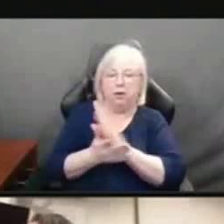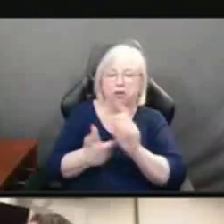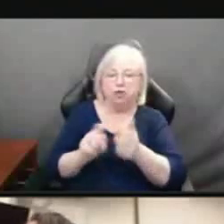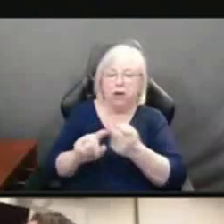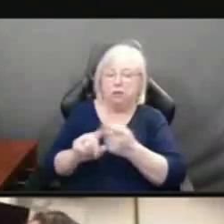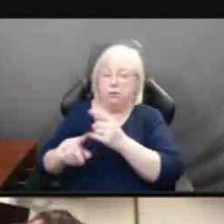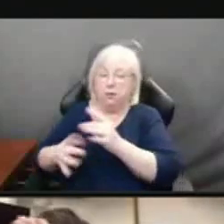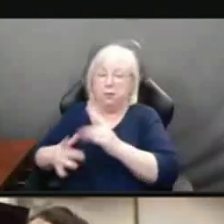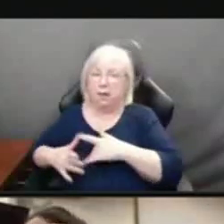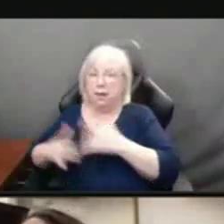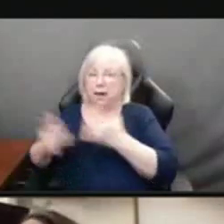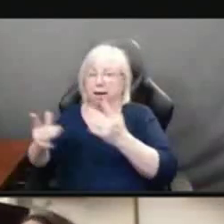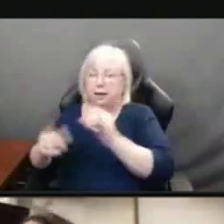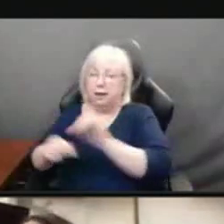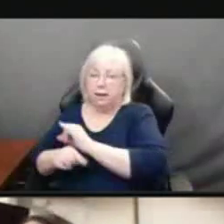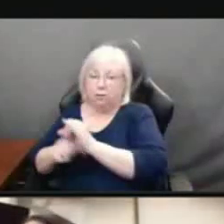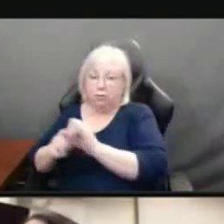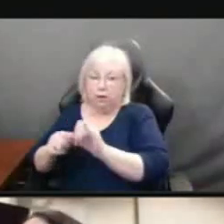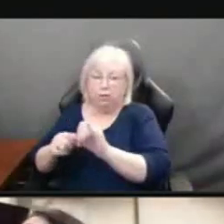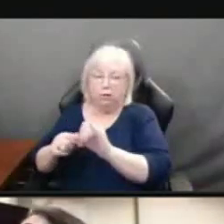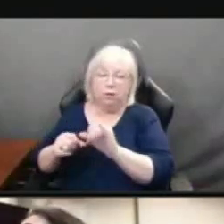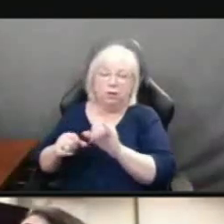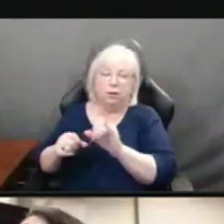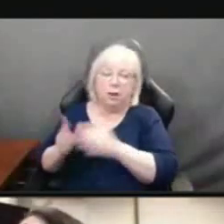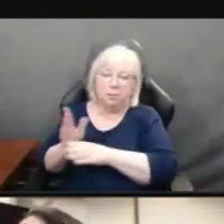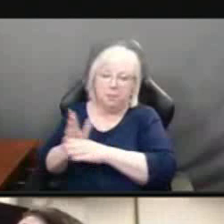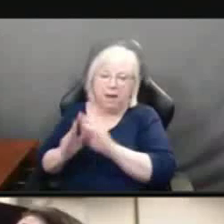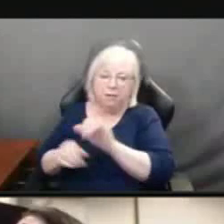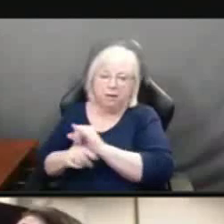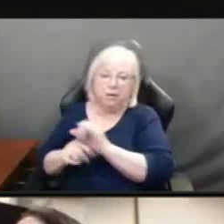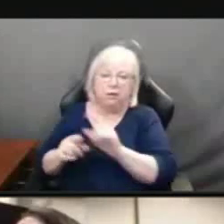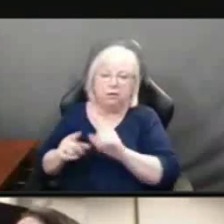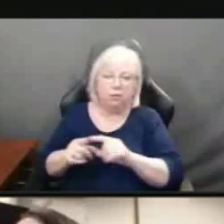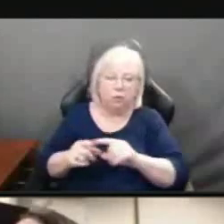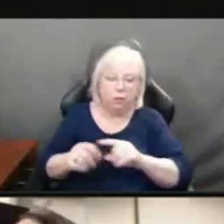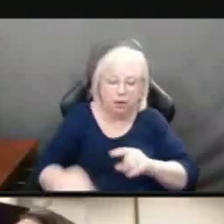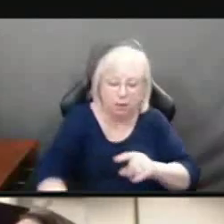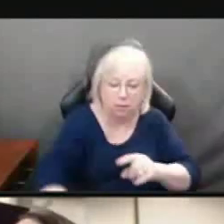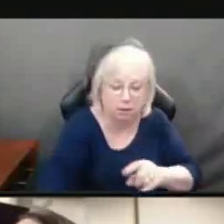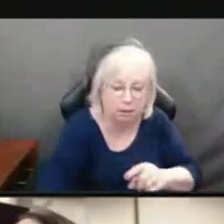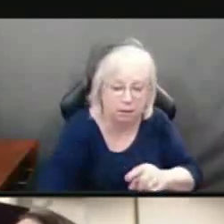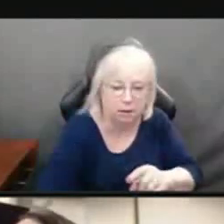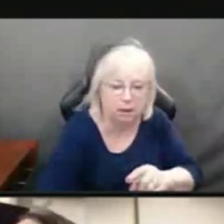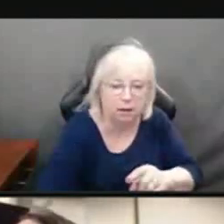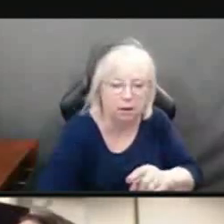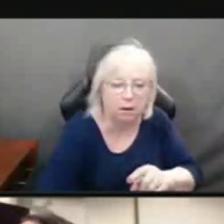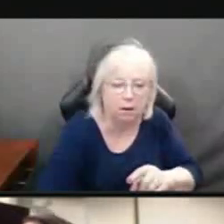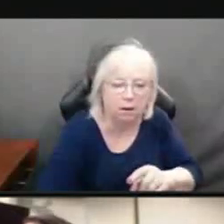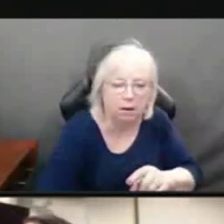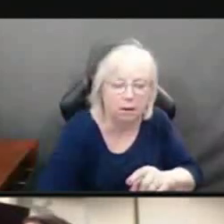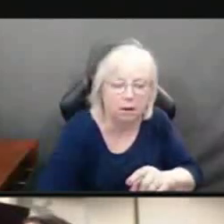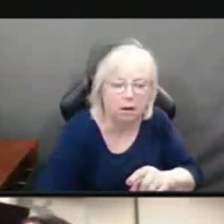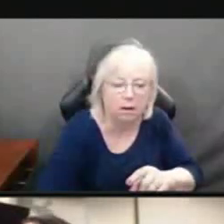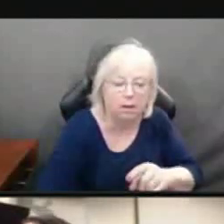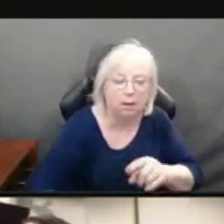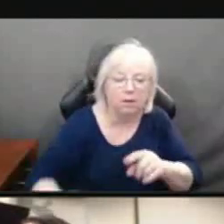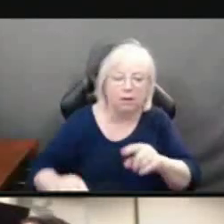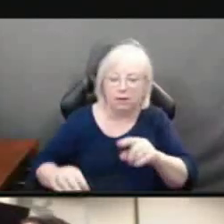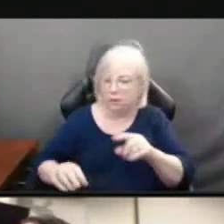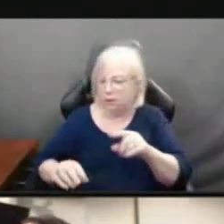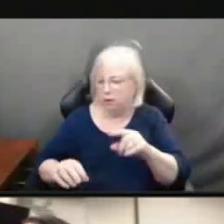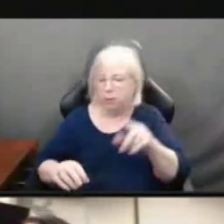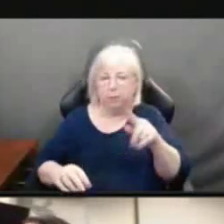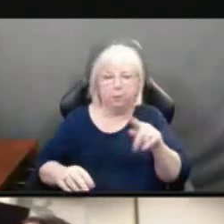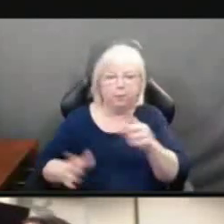industrial, lighter industrial to a little bit heavier industrial. And I just want to confirm also with the distance, I finally got it to pull